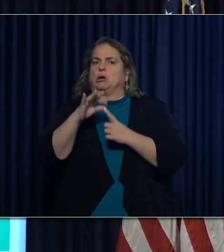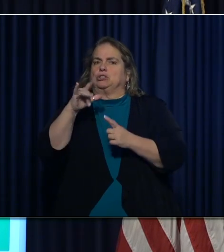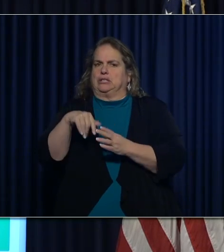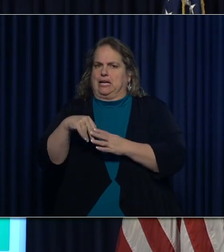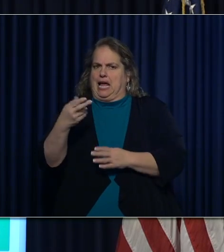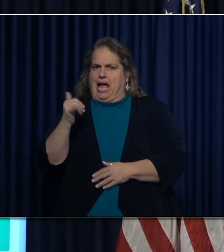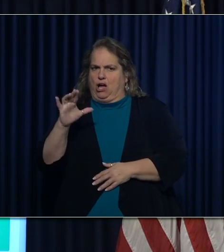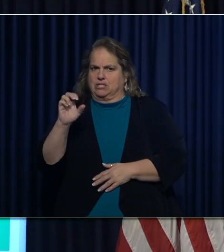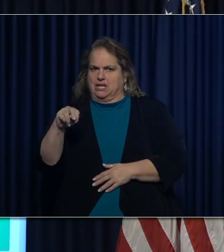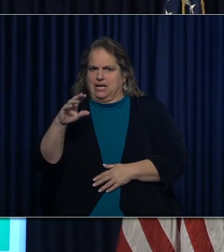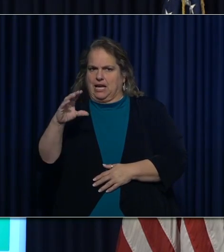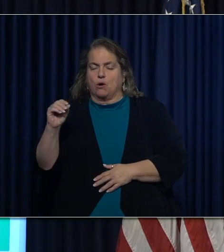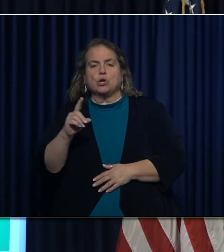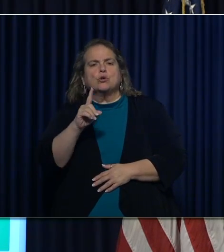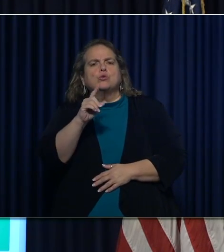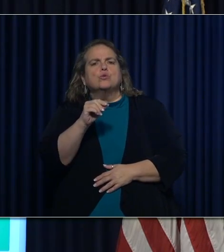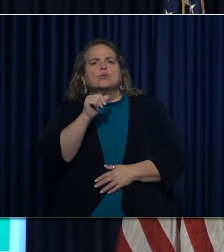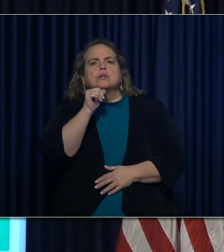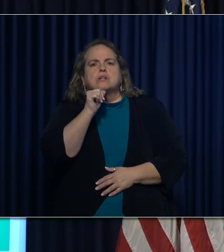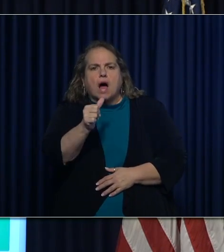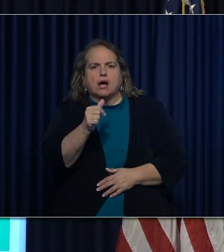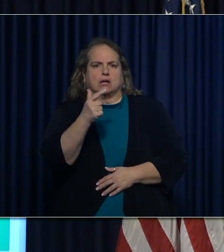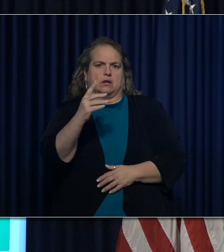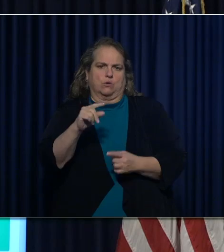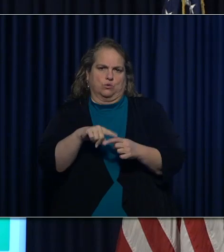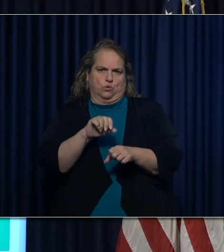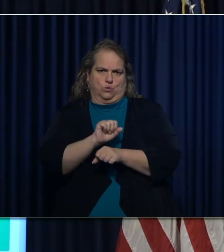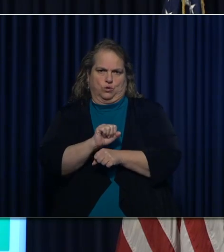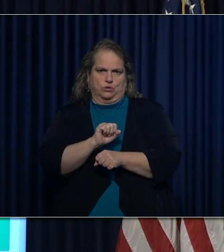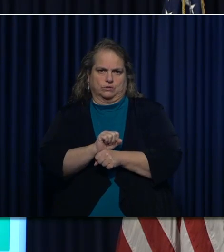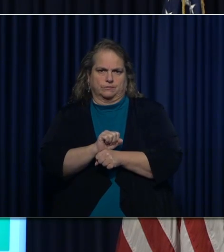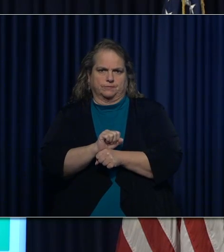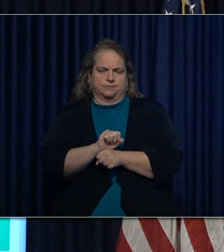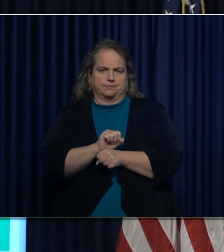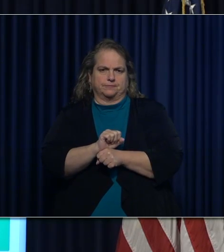County, do not go to work.